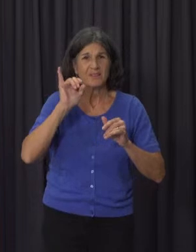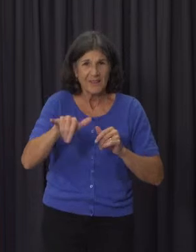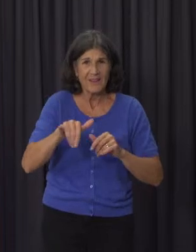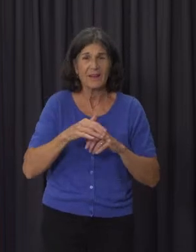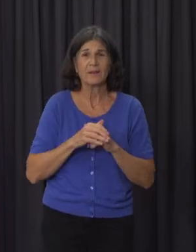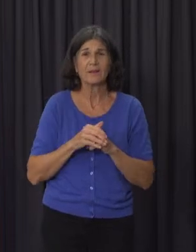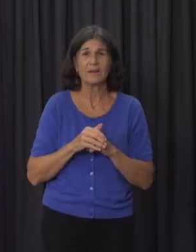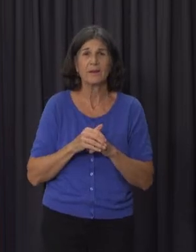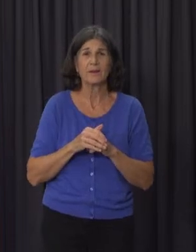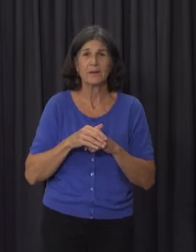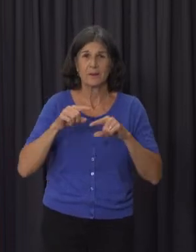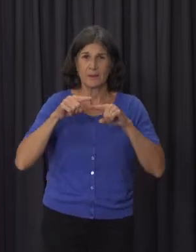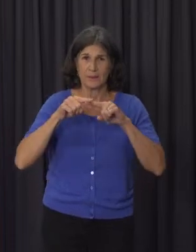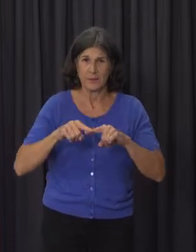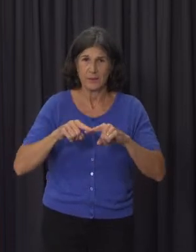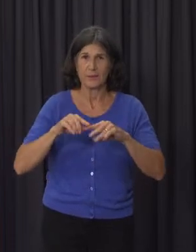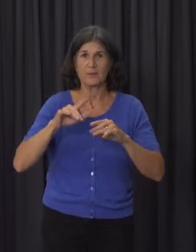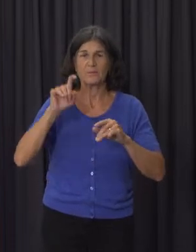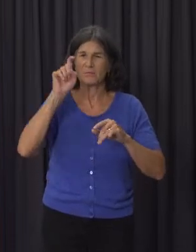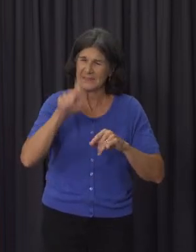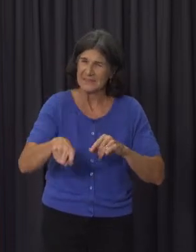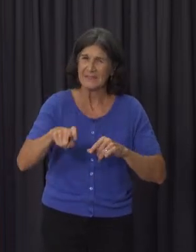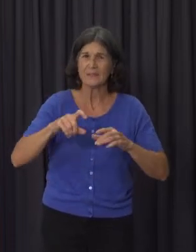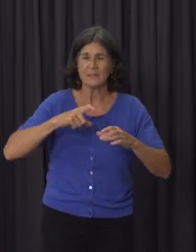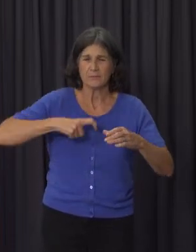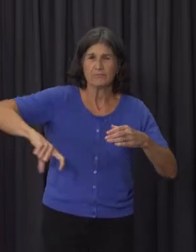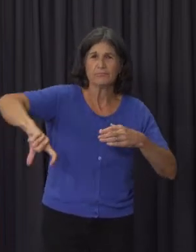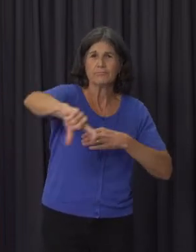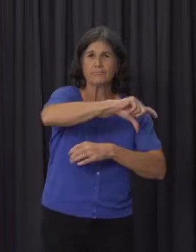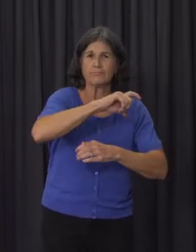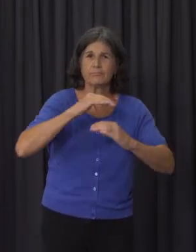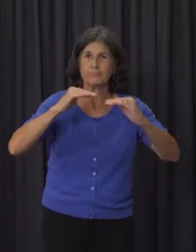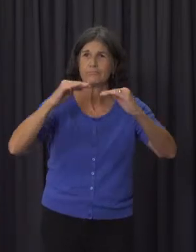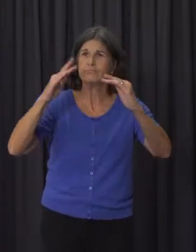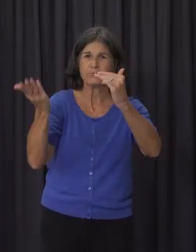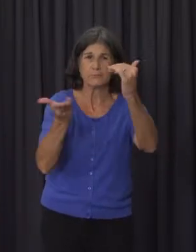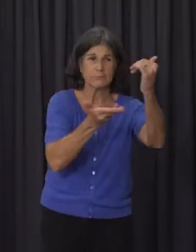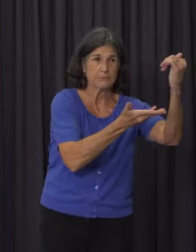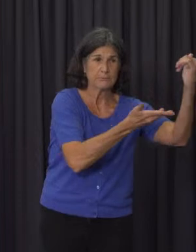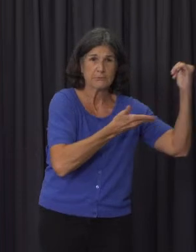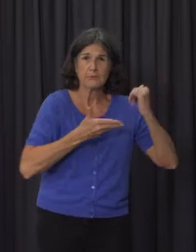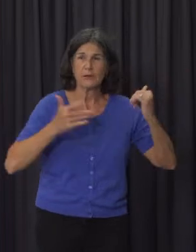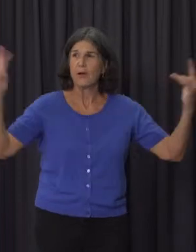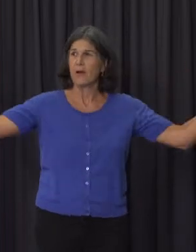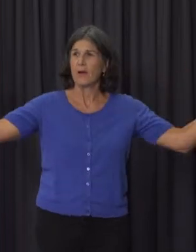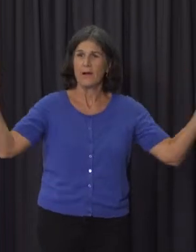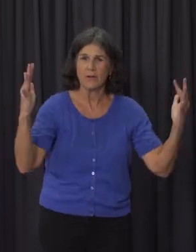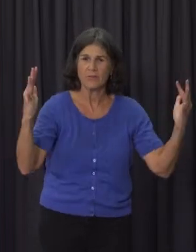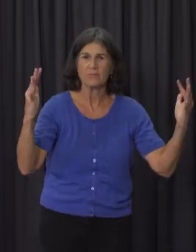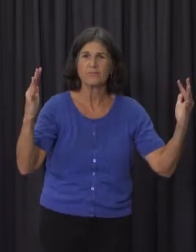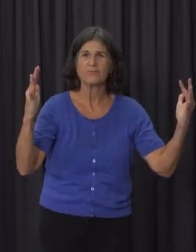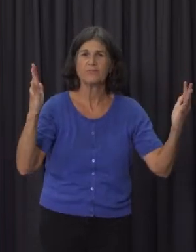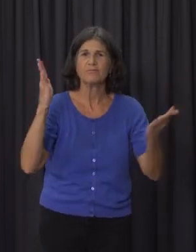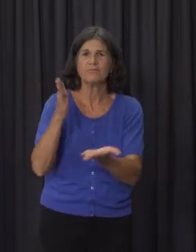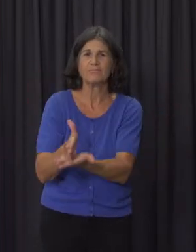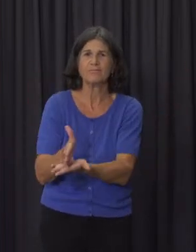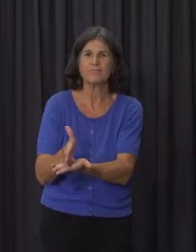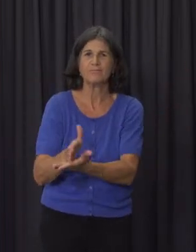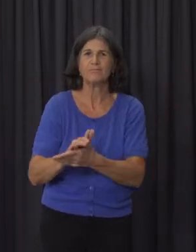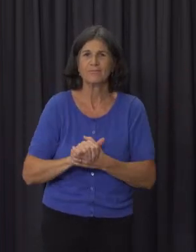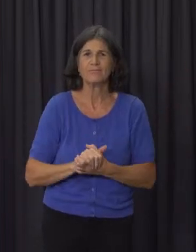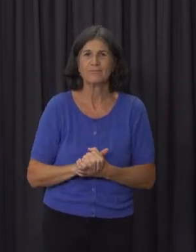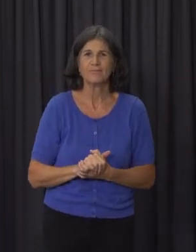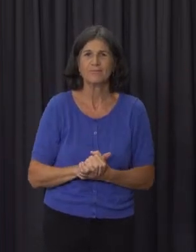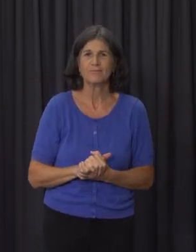a wildfire. But to be successful, they do need to be used with other tactics. We use them in conjunction with things like burnout operations